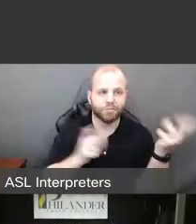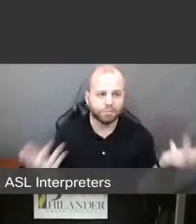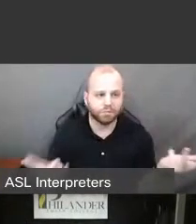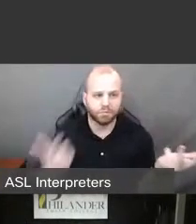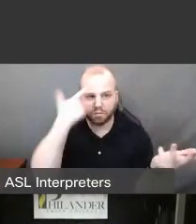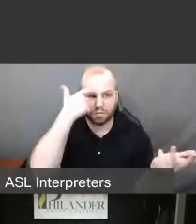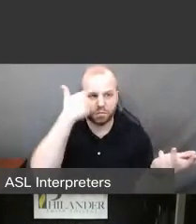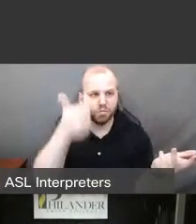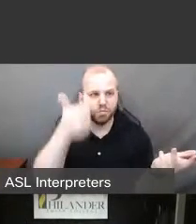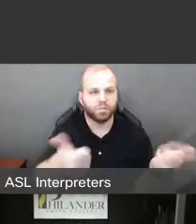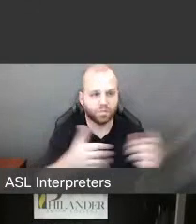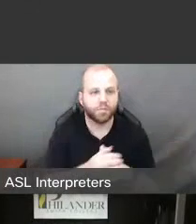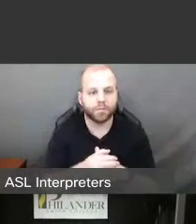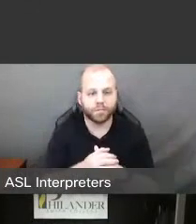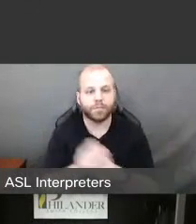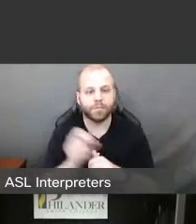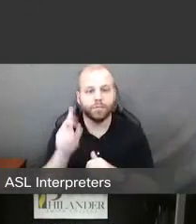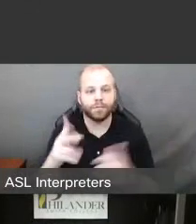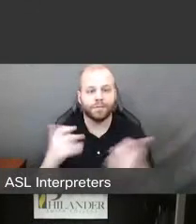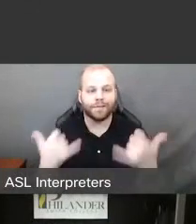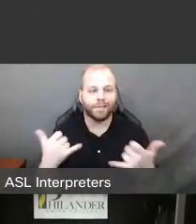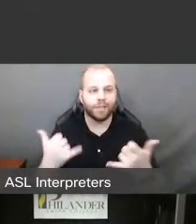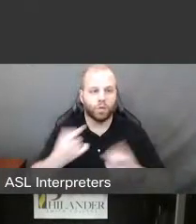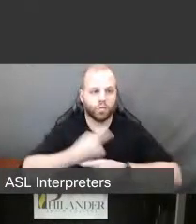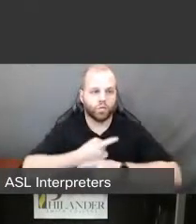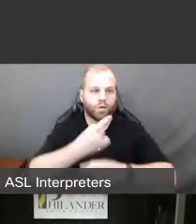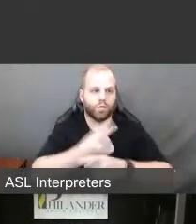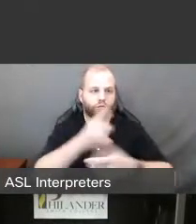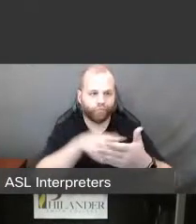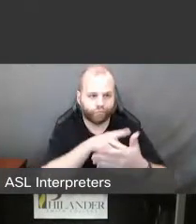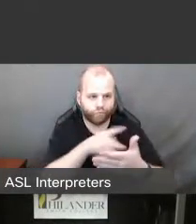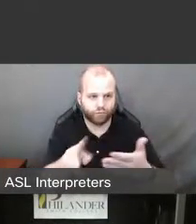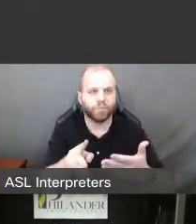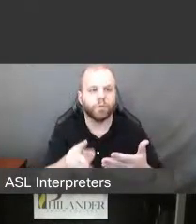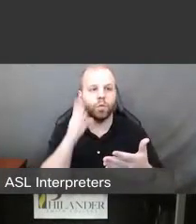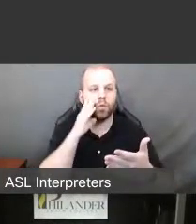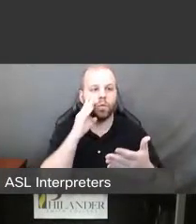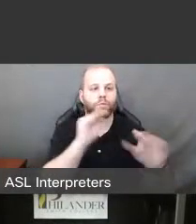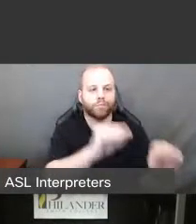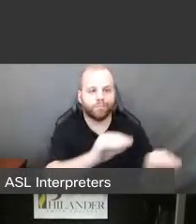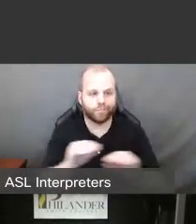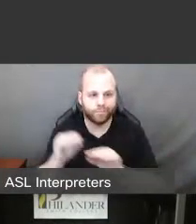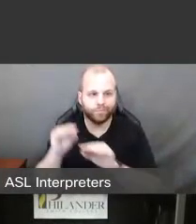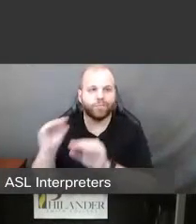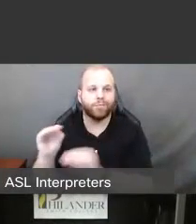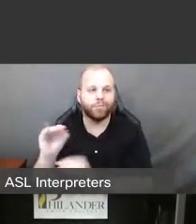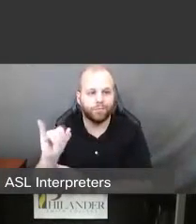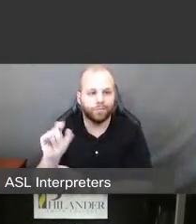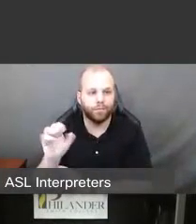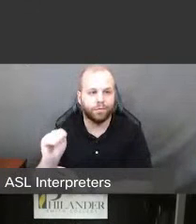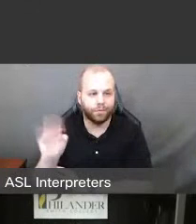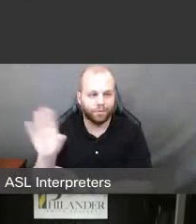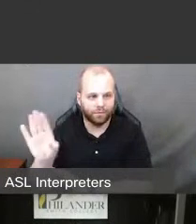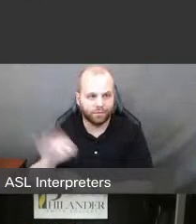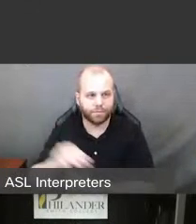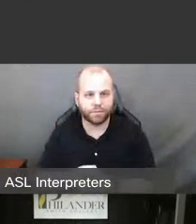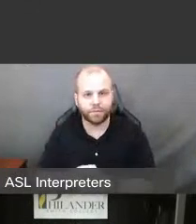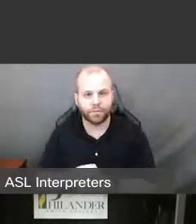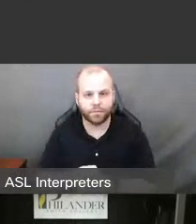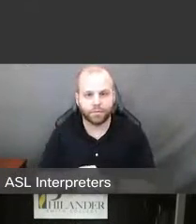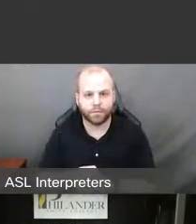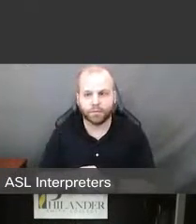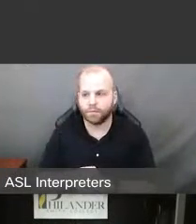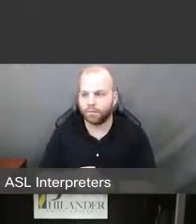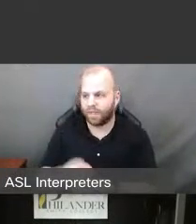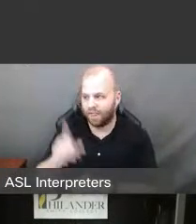Okay, so moving into the regular agenda, we're going to be adding item, Right, if you, I think we were looking at maybe just going